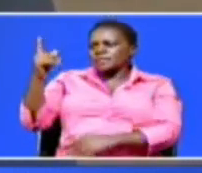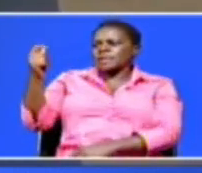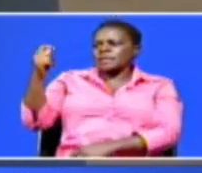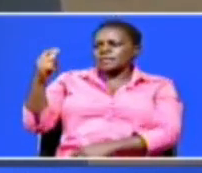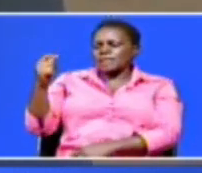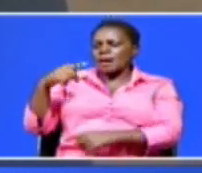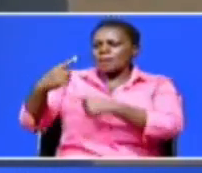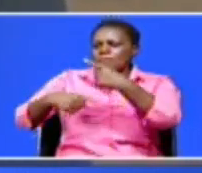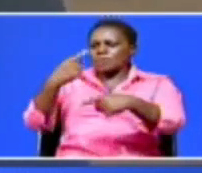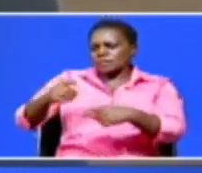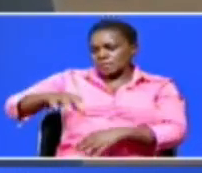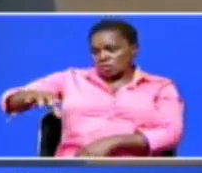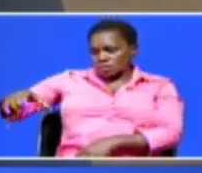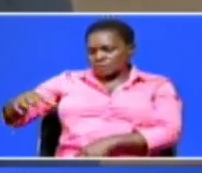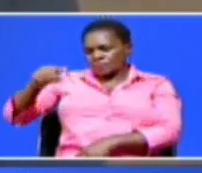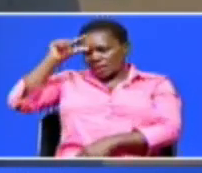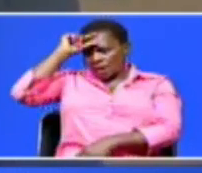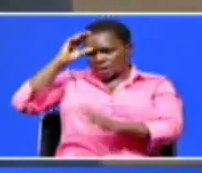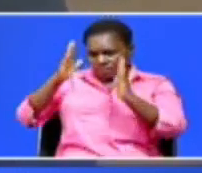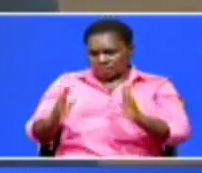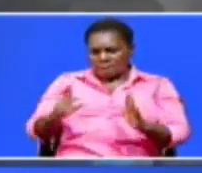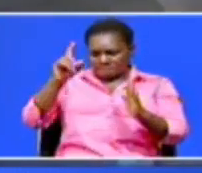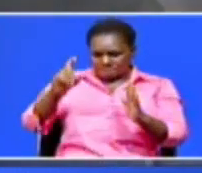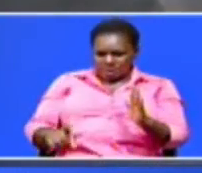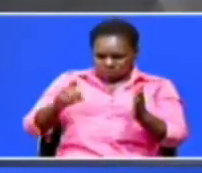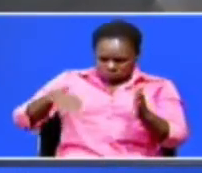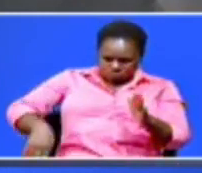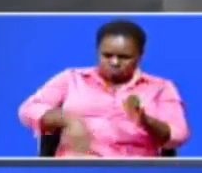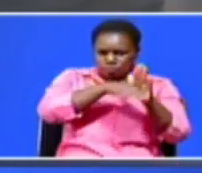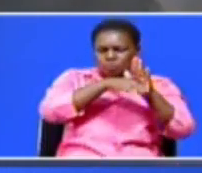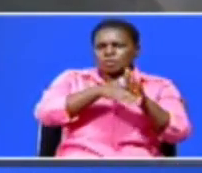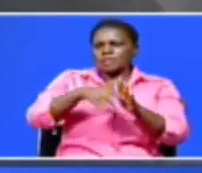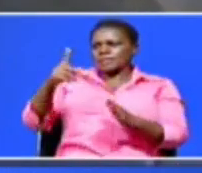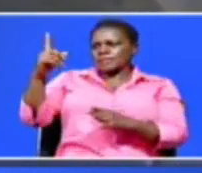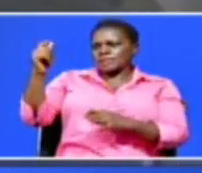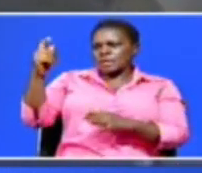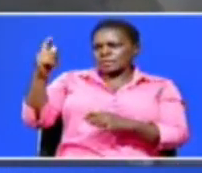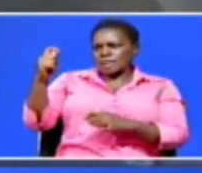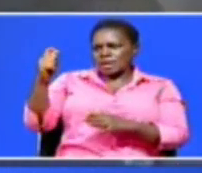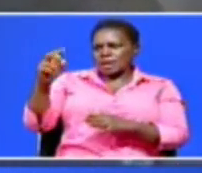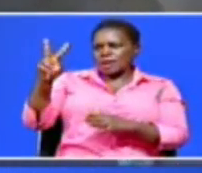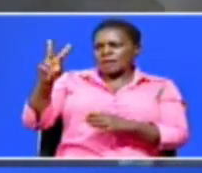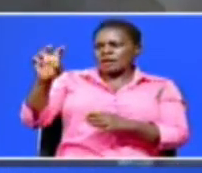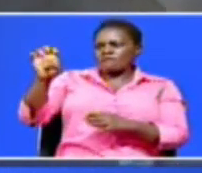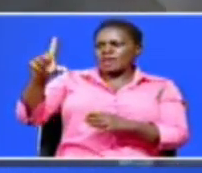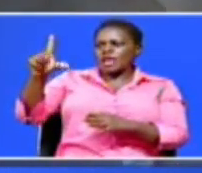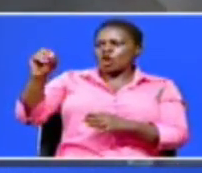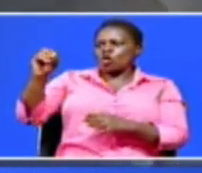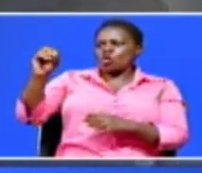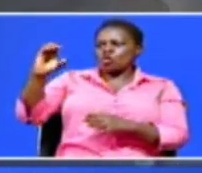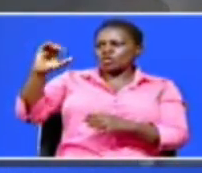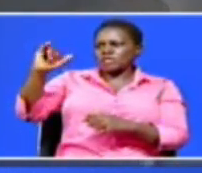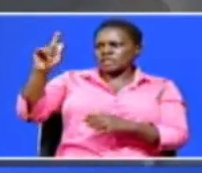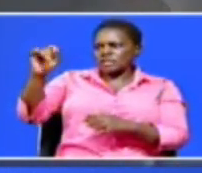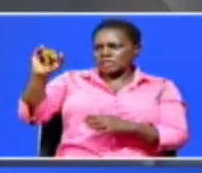in this county, Mr. Speaker, Anne Mombi must go. The tender for Veracity Partners Limited,